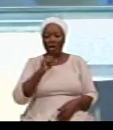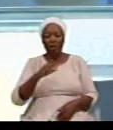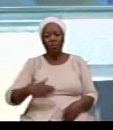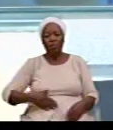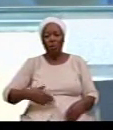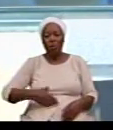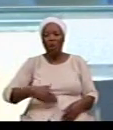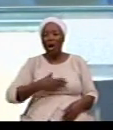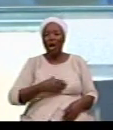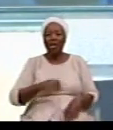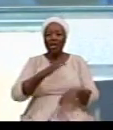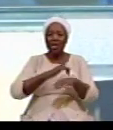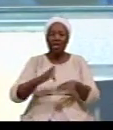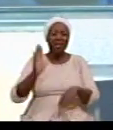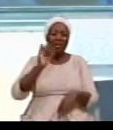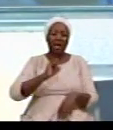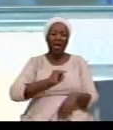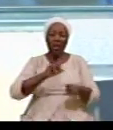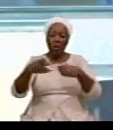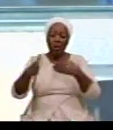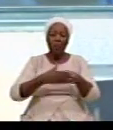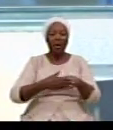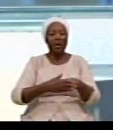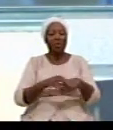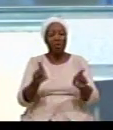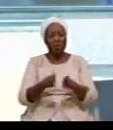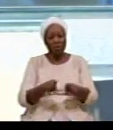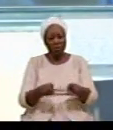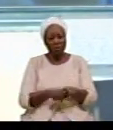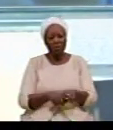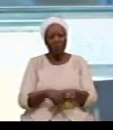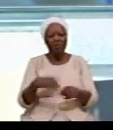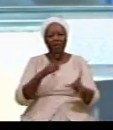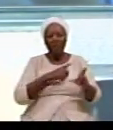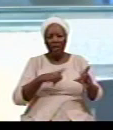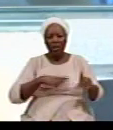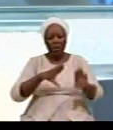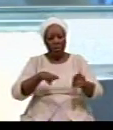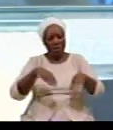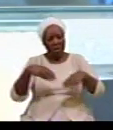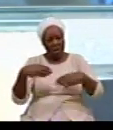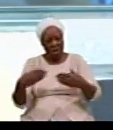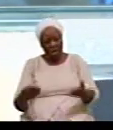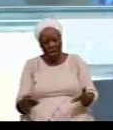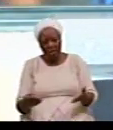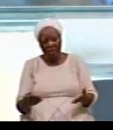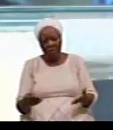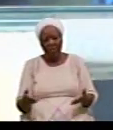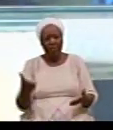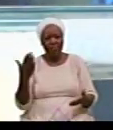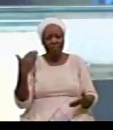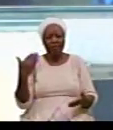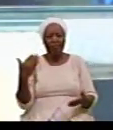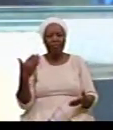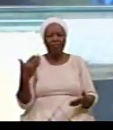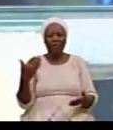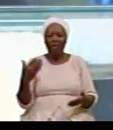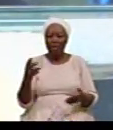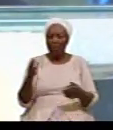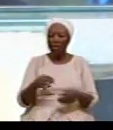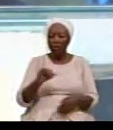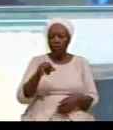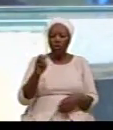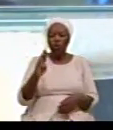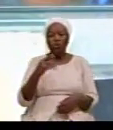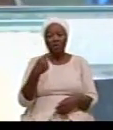shall I return thither. The Lord gave, he said, when I came